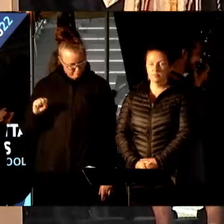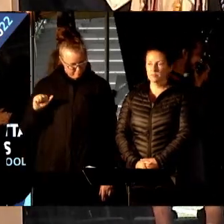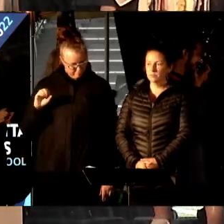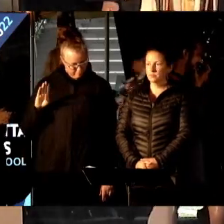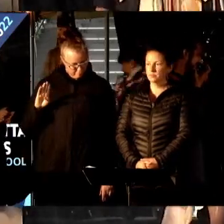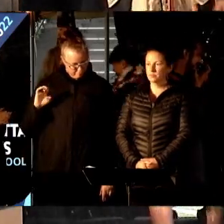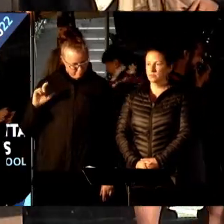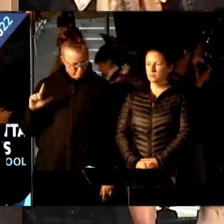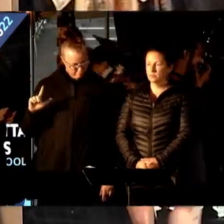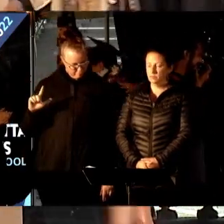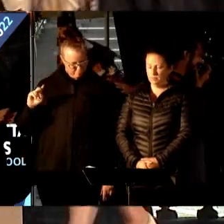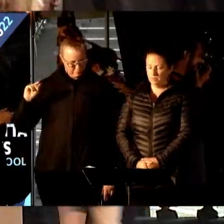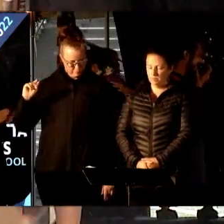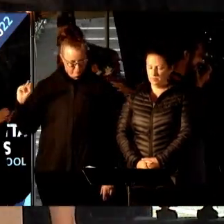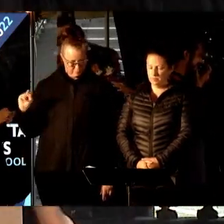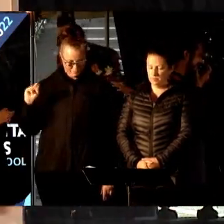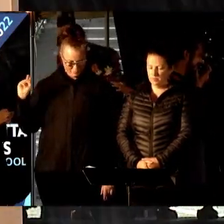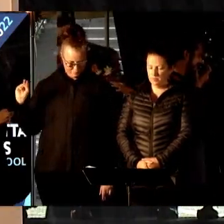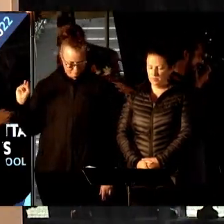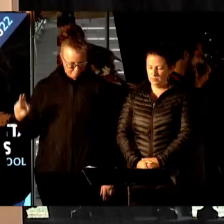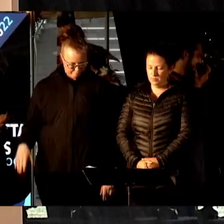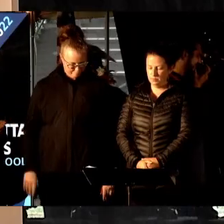Isabella Nelson.